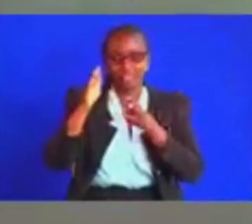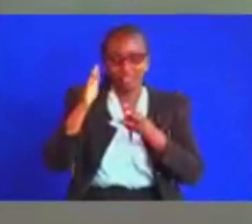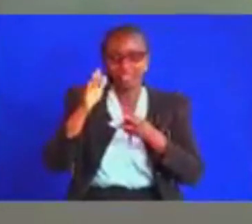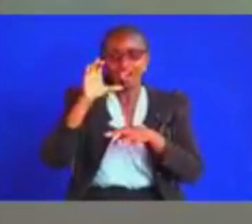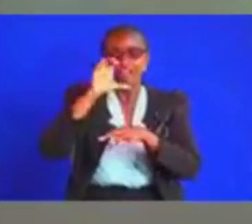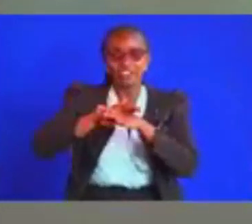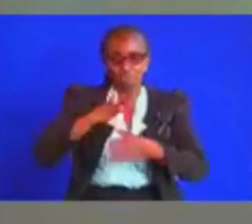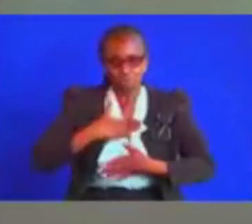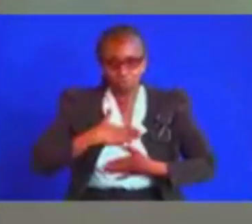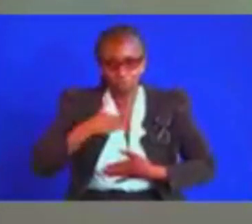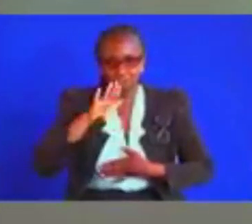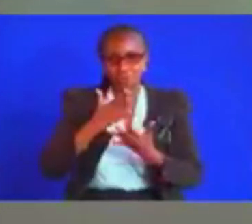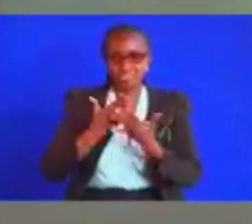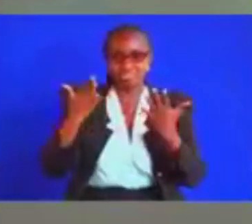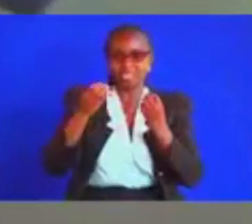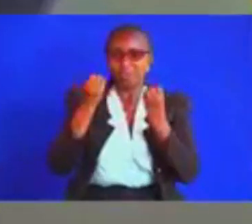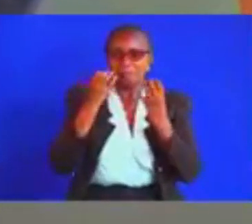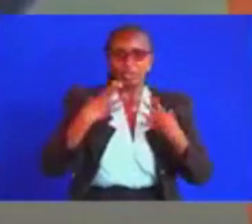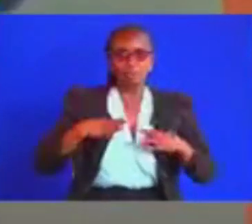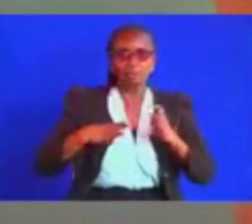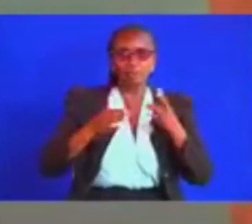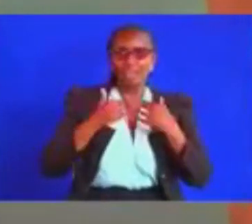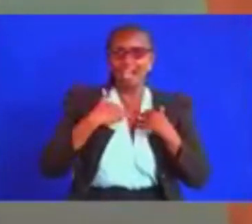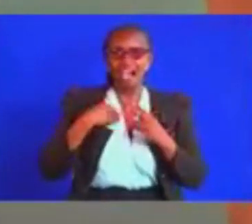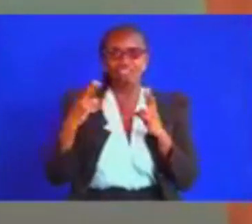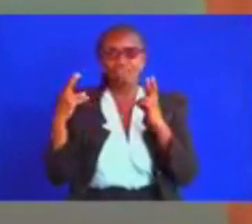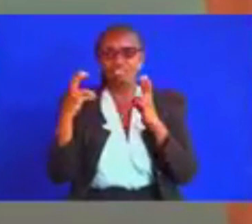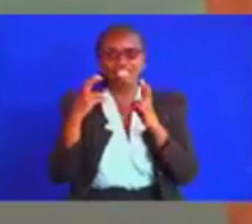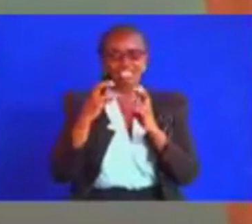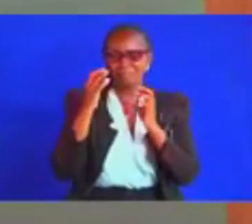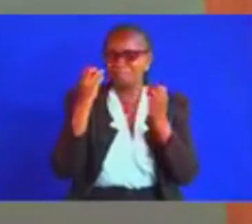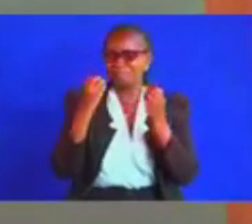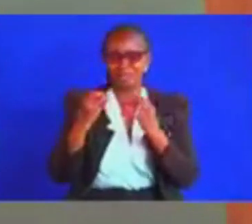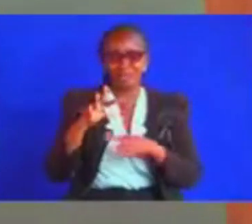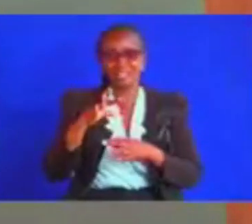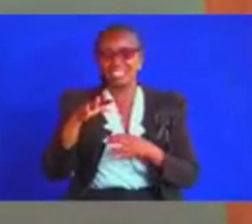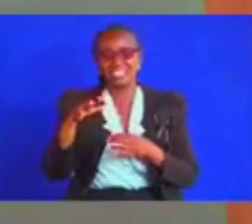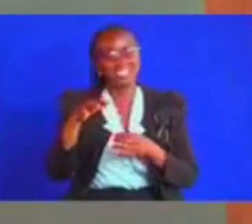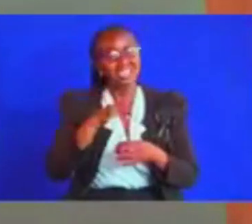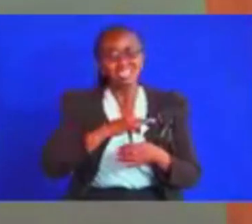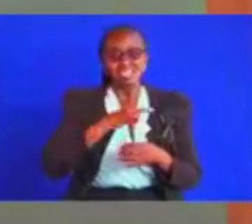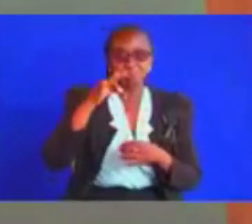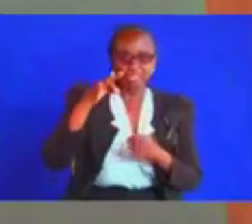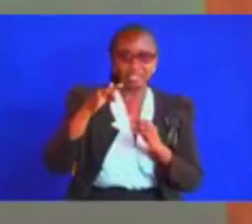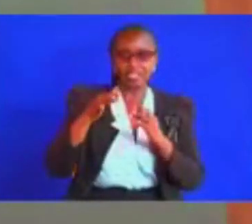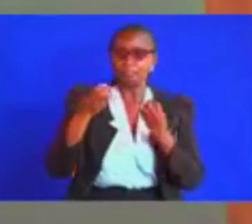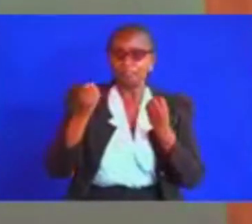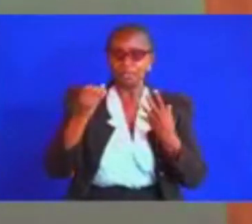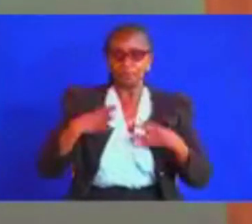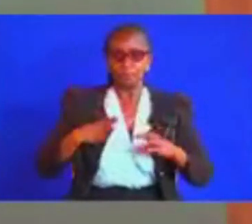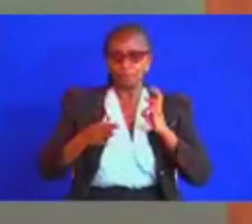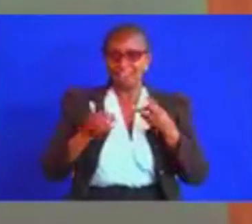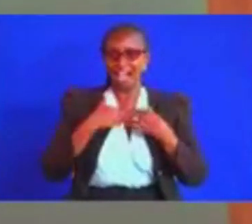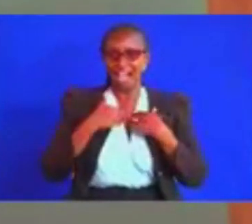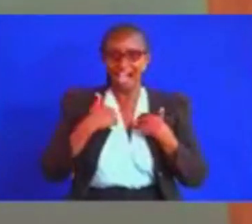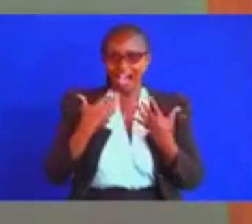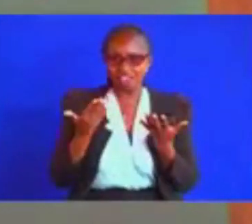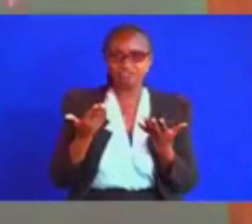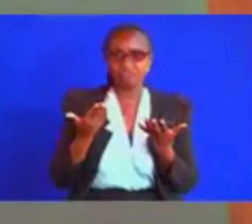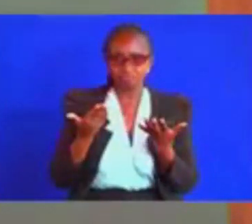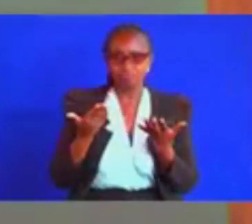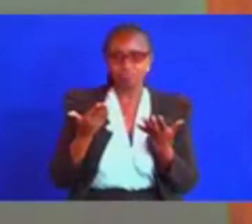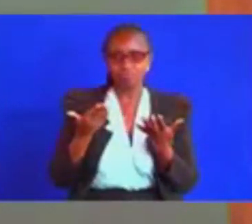So many people have contacted familiar spirits. Many people have contacted extra